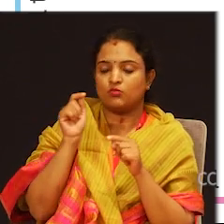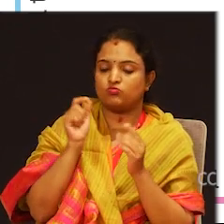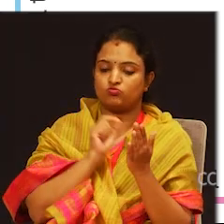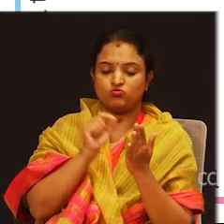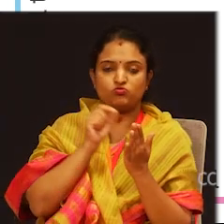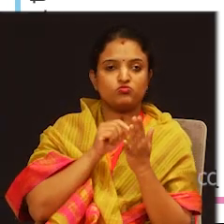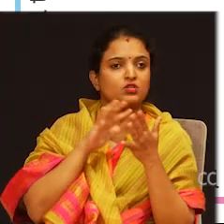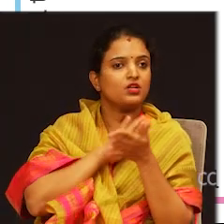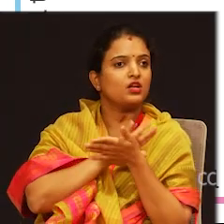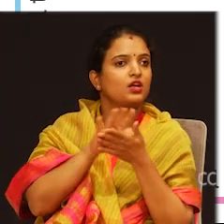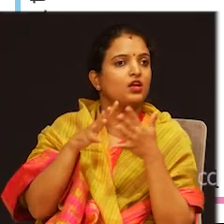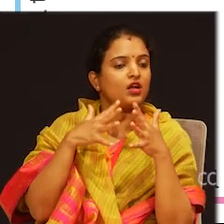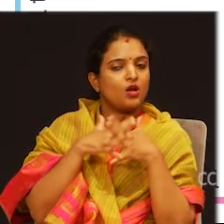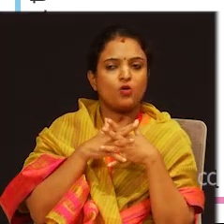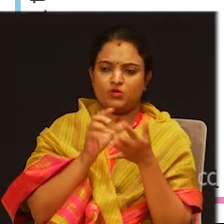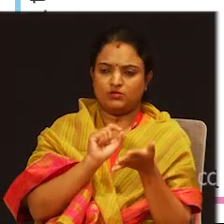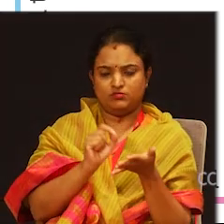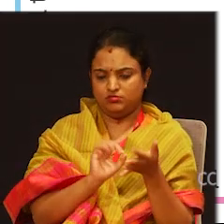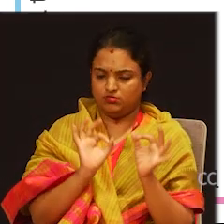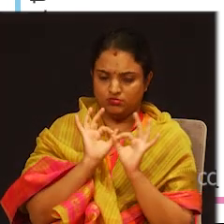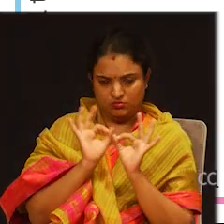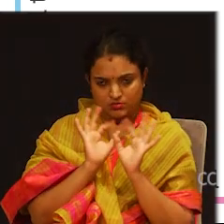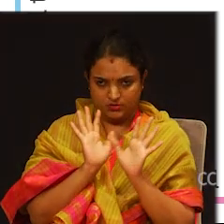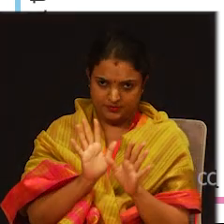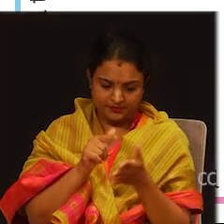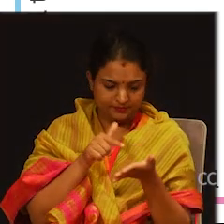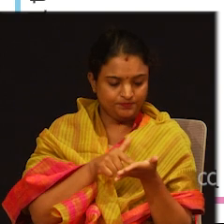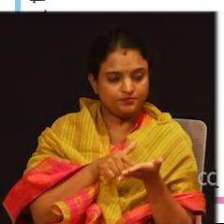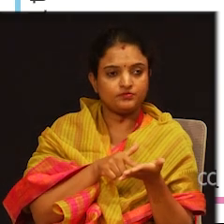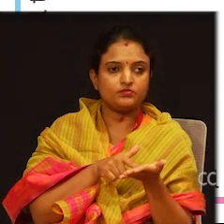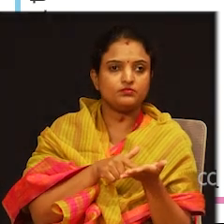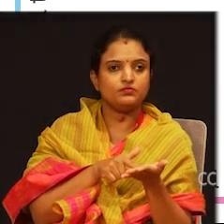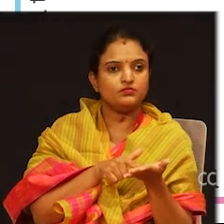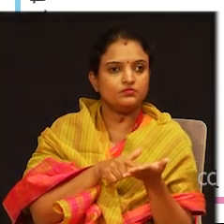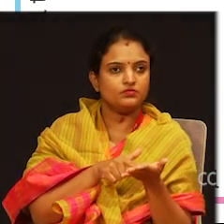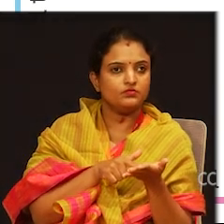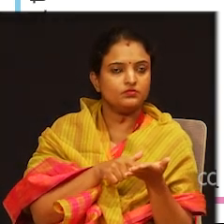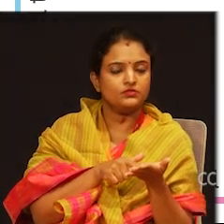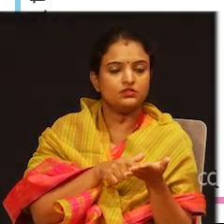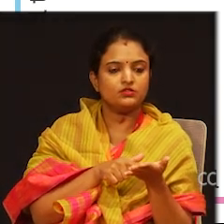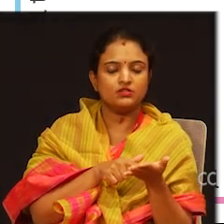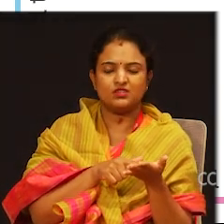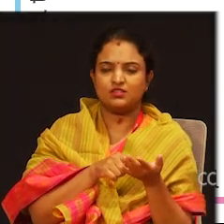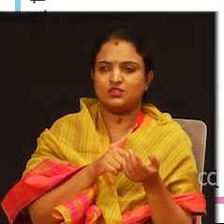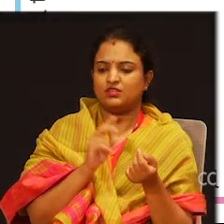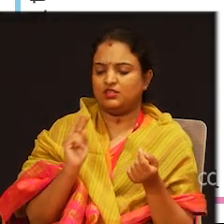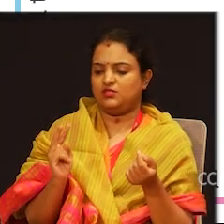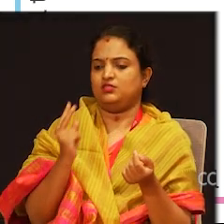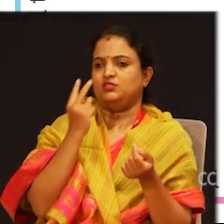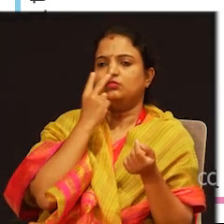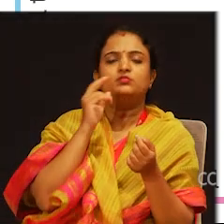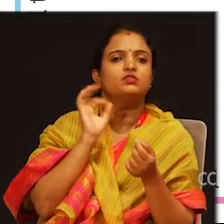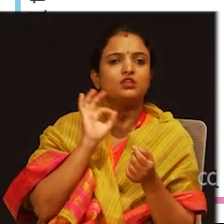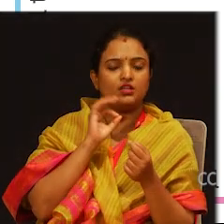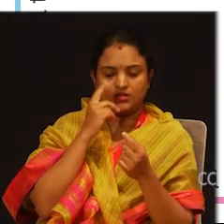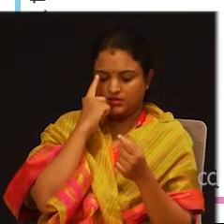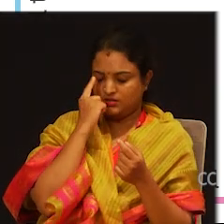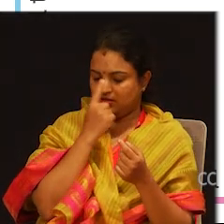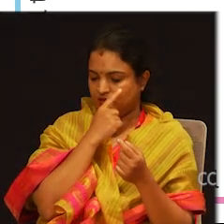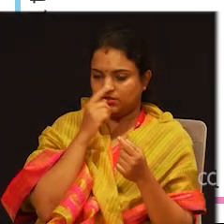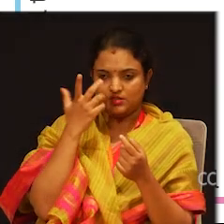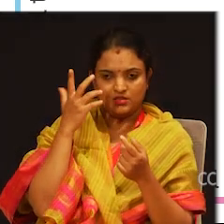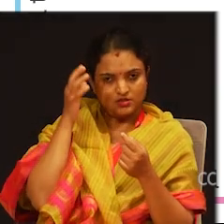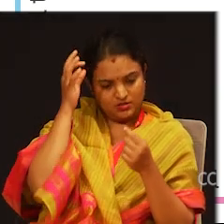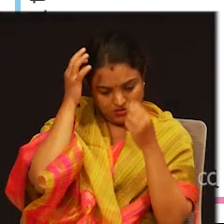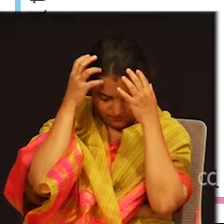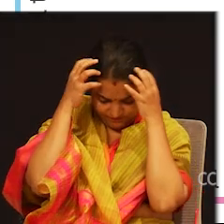homework, as simple as that, is not looking at me, has his hair